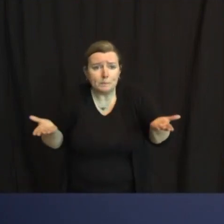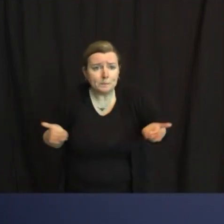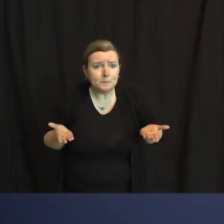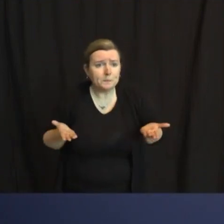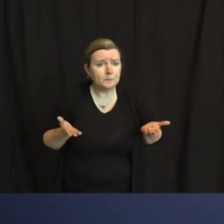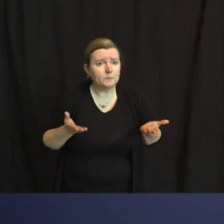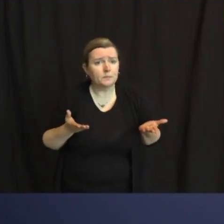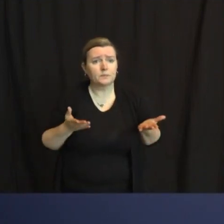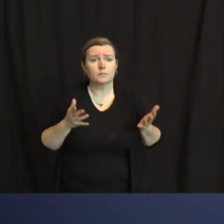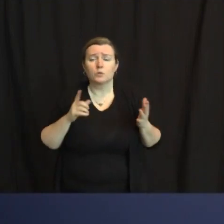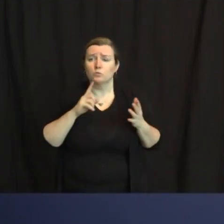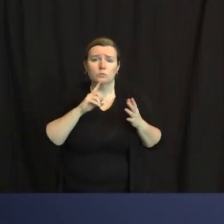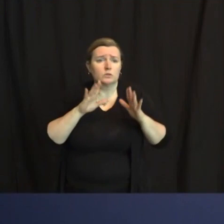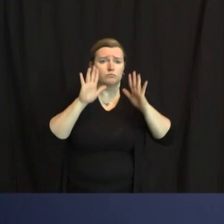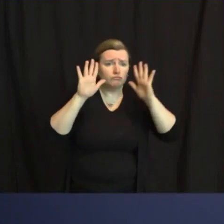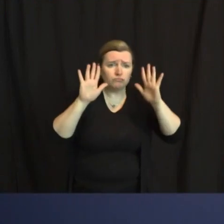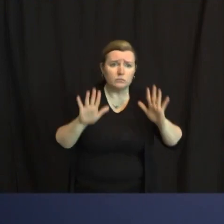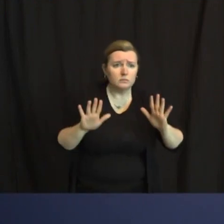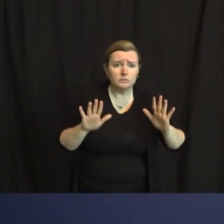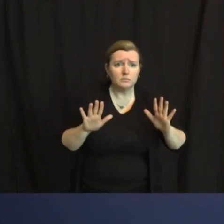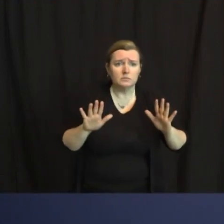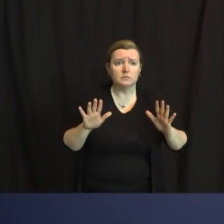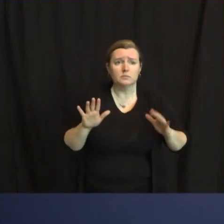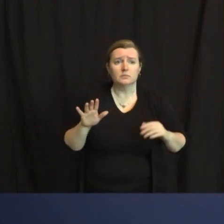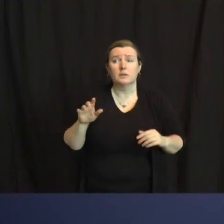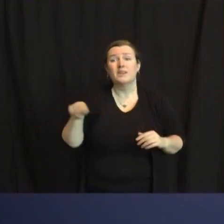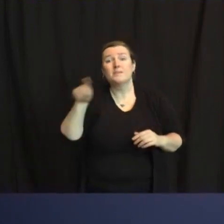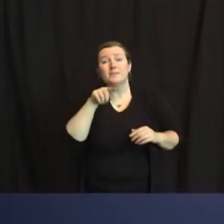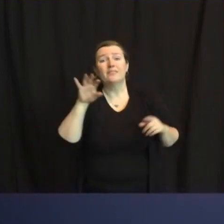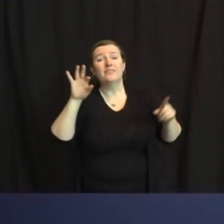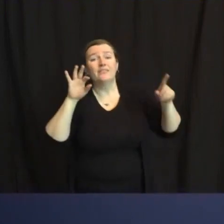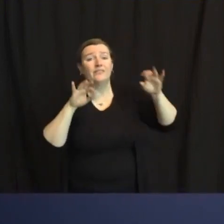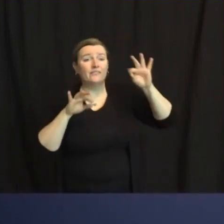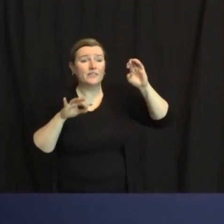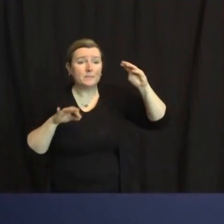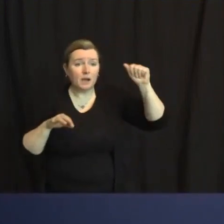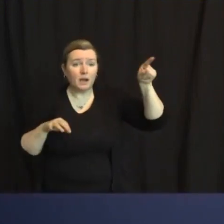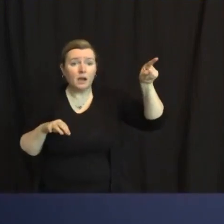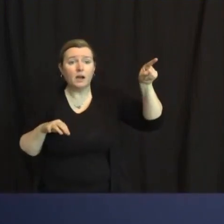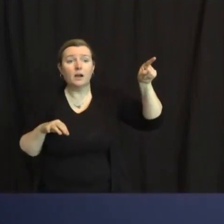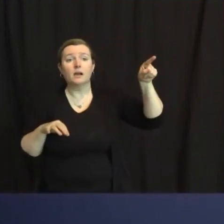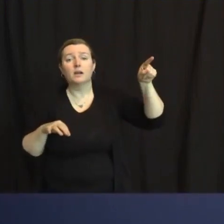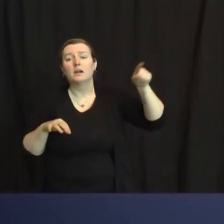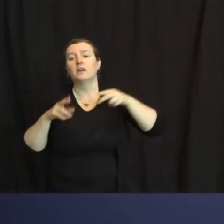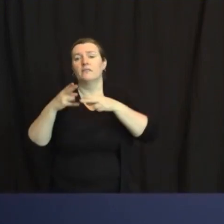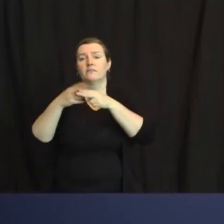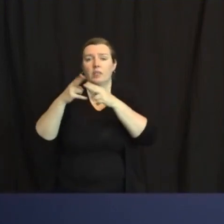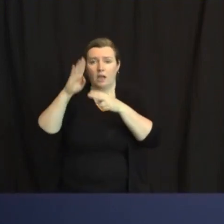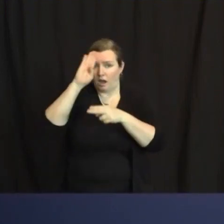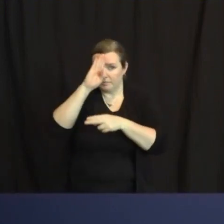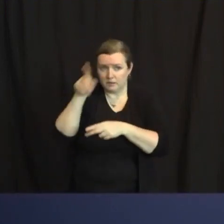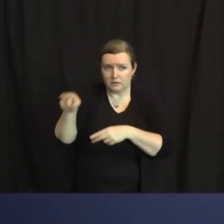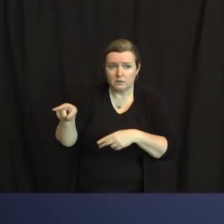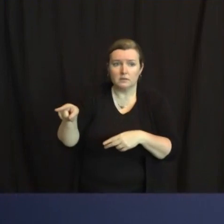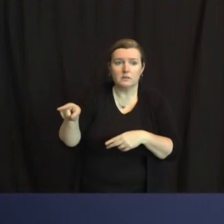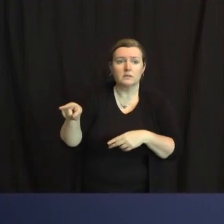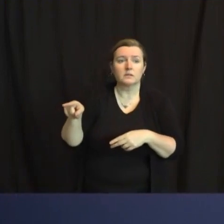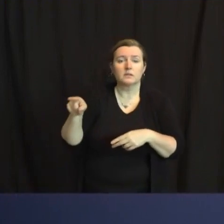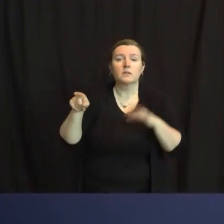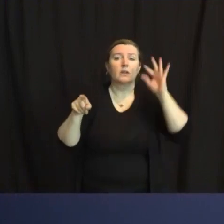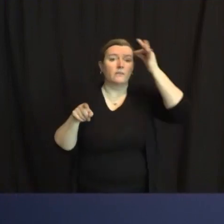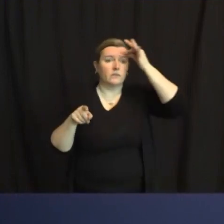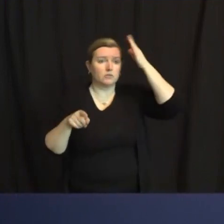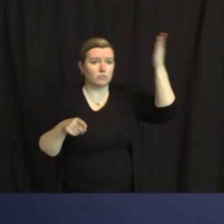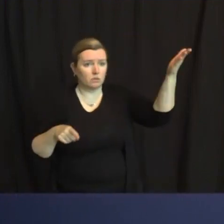But what they really brought was hope, and Commissioner did such a great job of showing our appreciation as a state